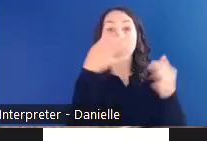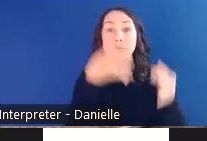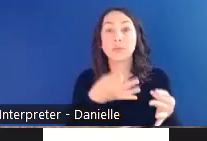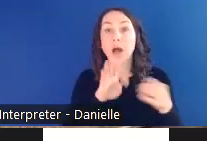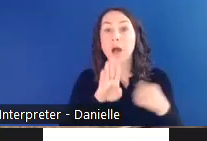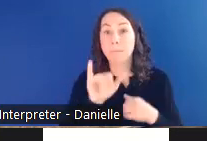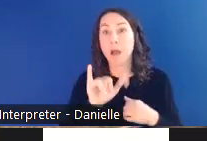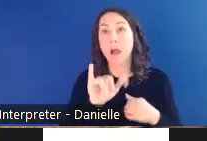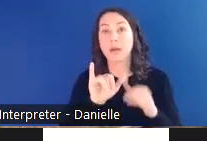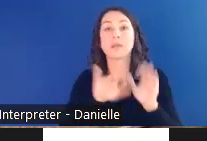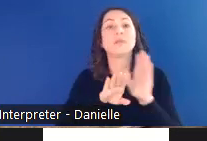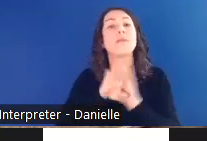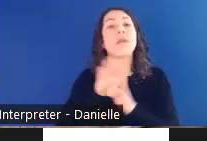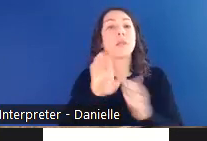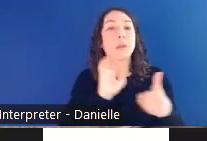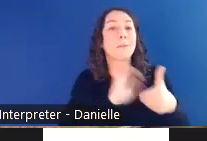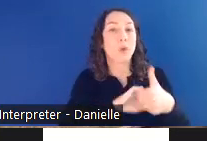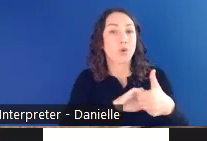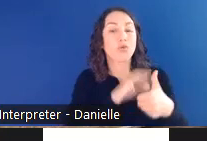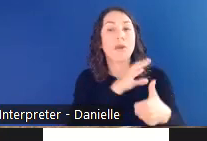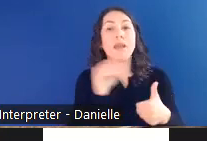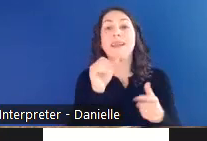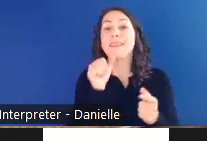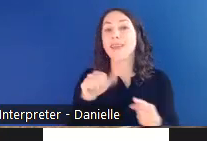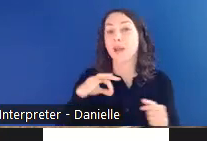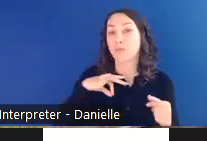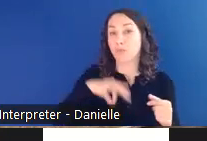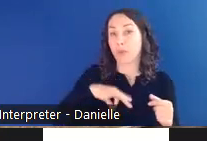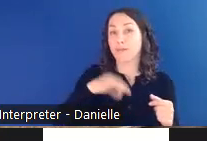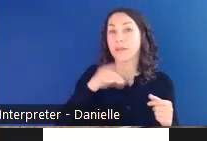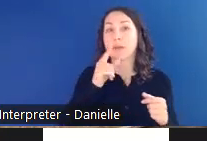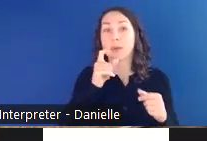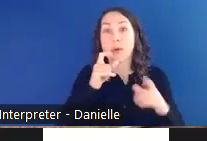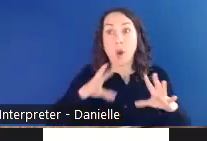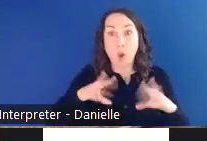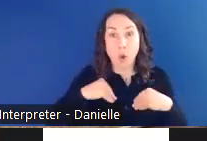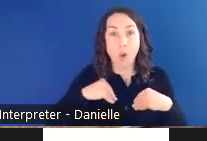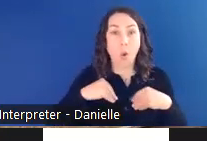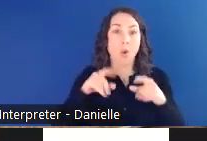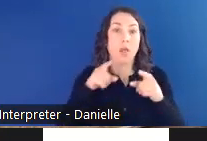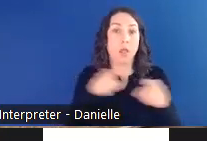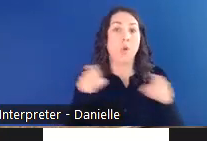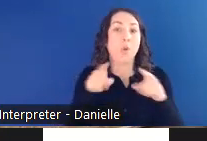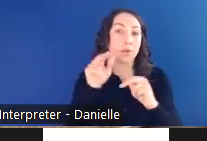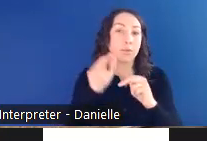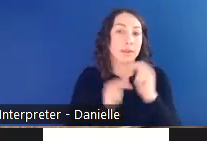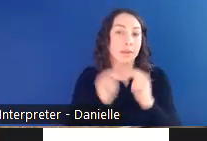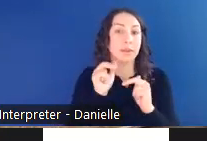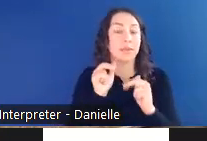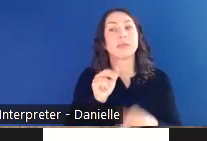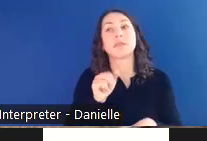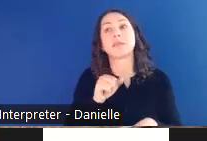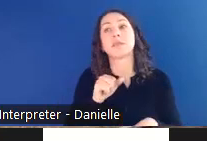by our development partner and the nonprofits who will own and operate these buildings. They kind of design their